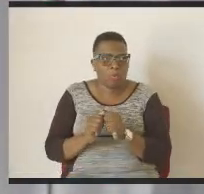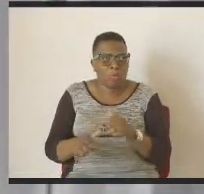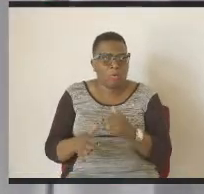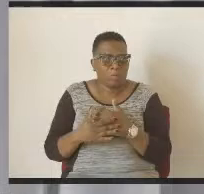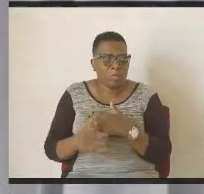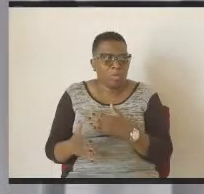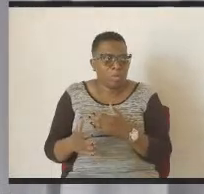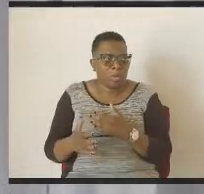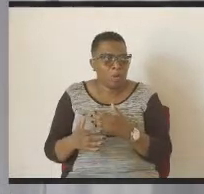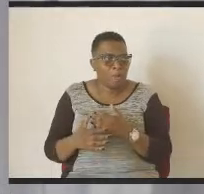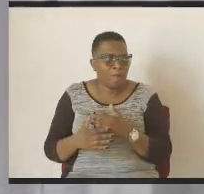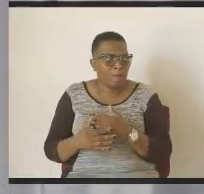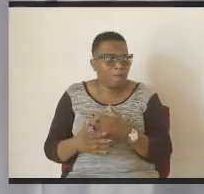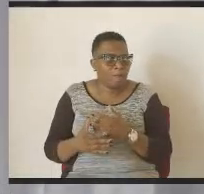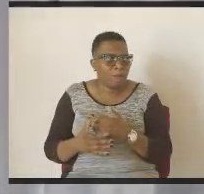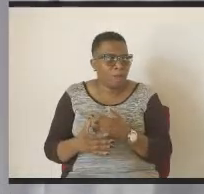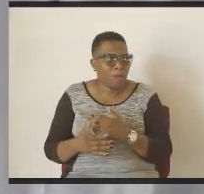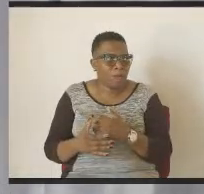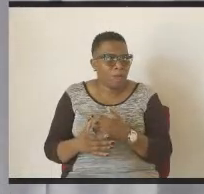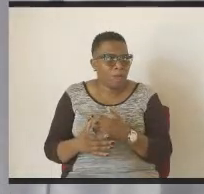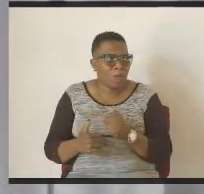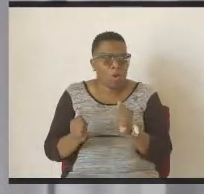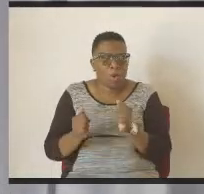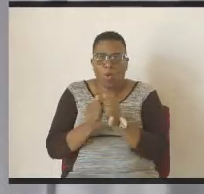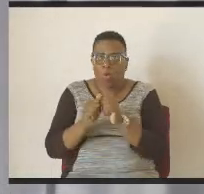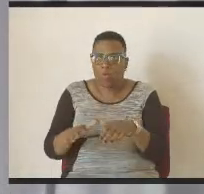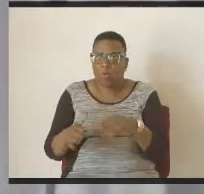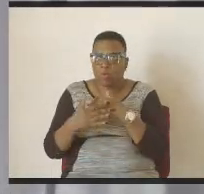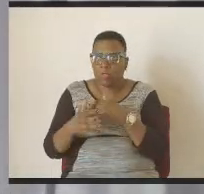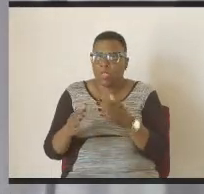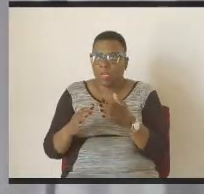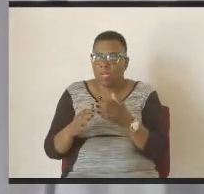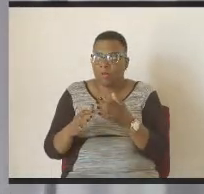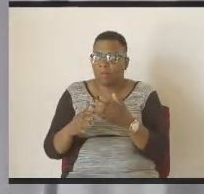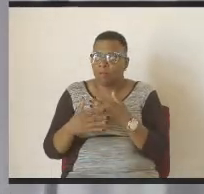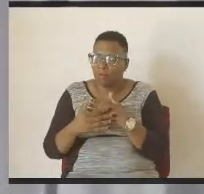is no remission of sin." Christ shed blood.